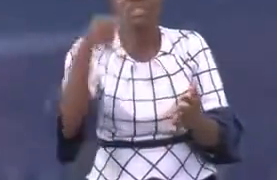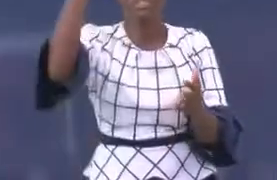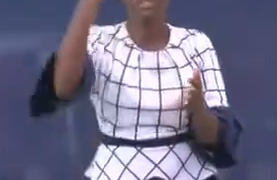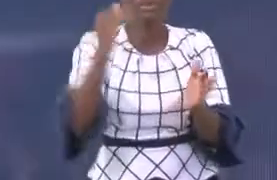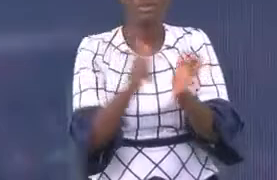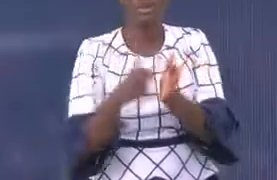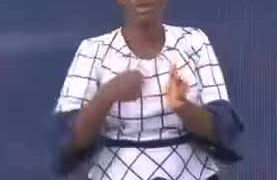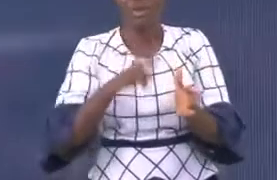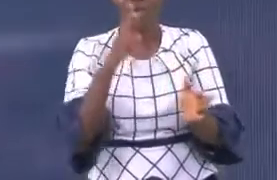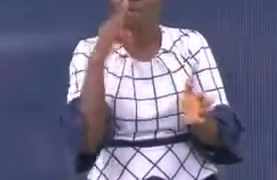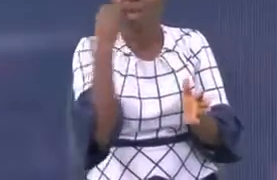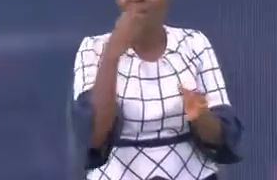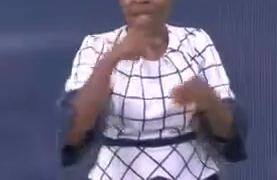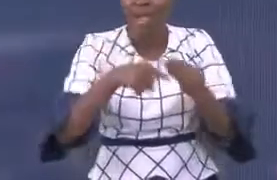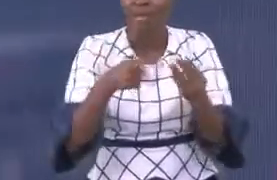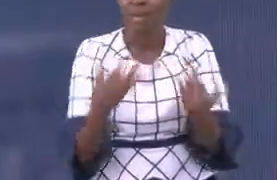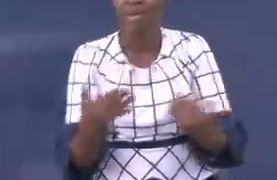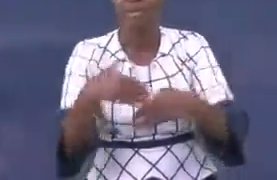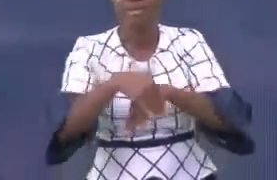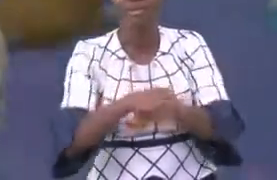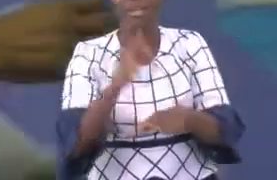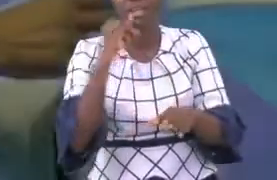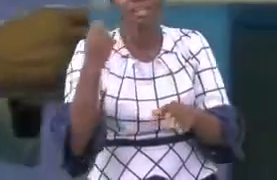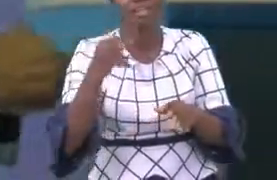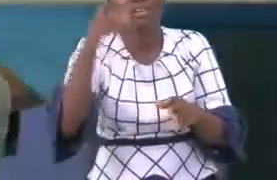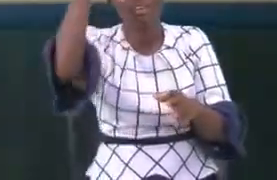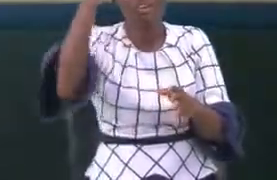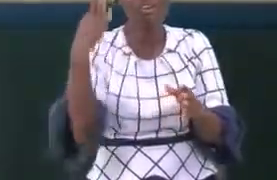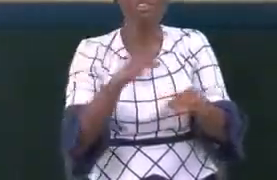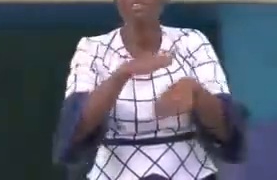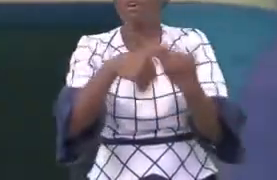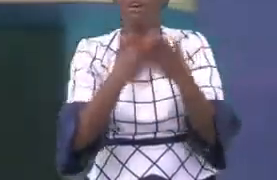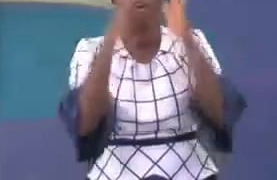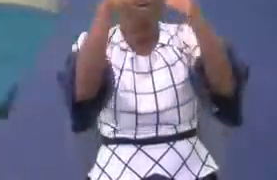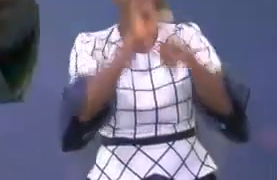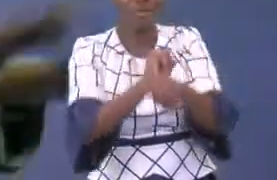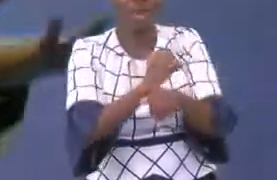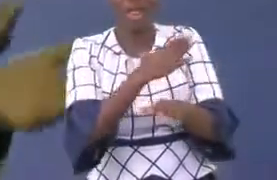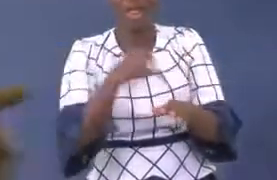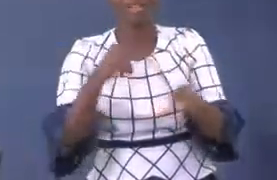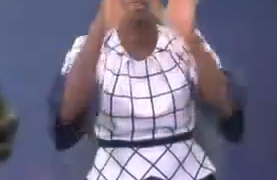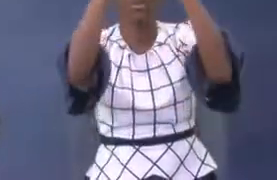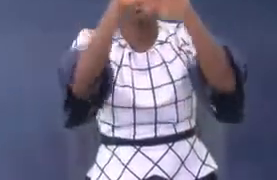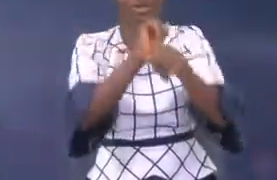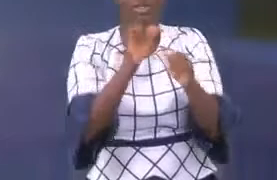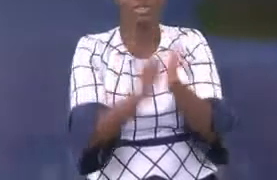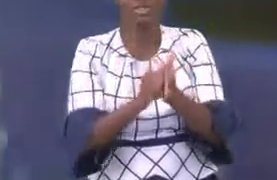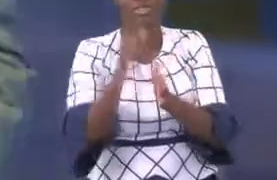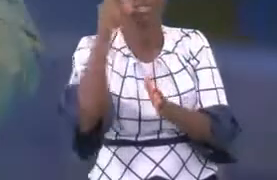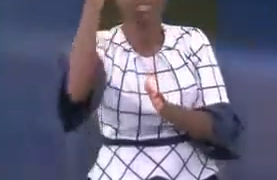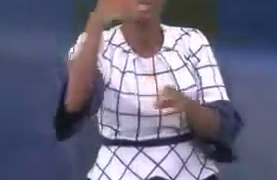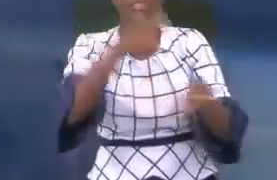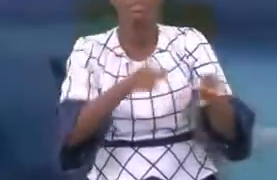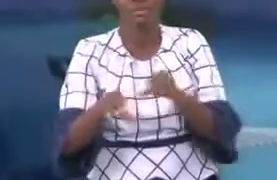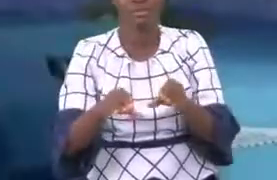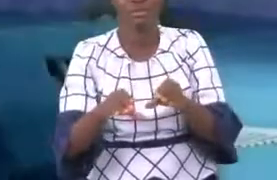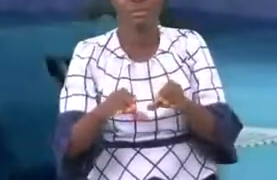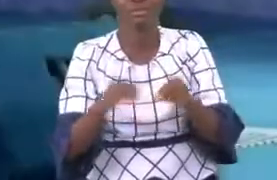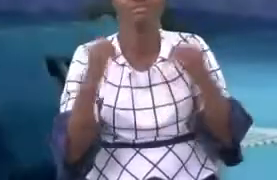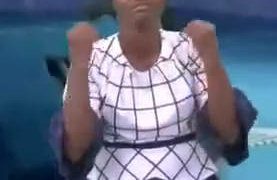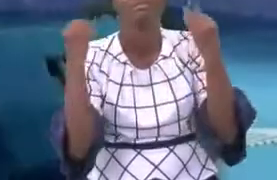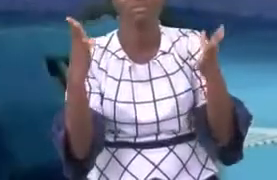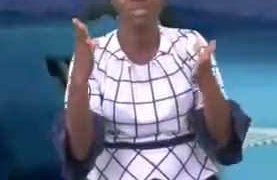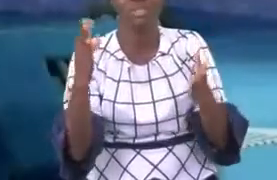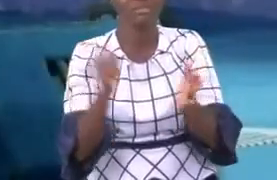the wonders that he performs, they are innumerable, without number, without counting. Look at